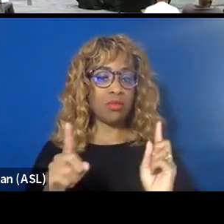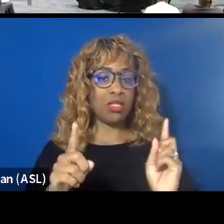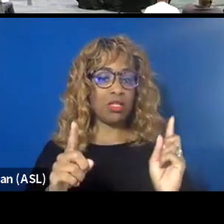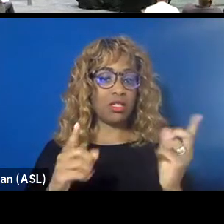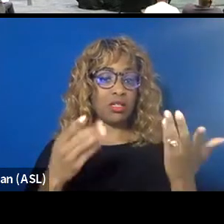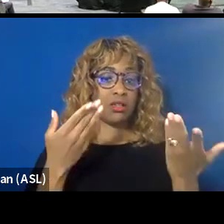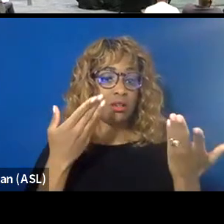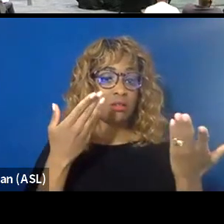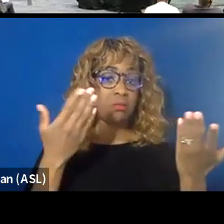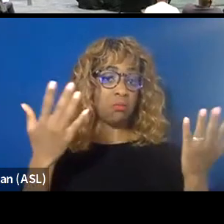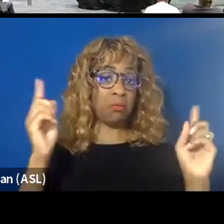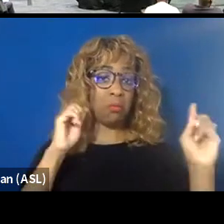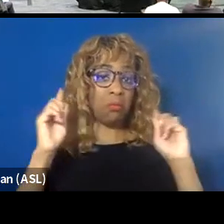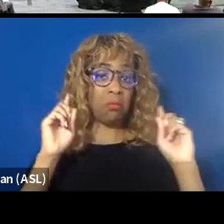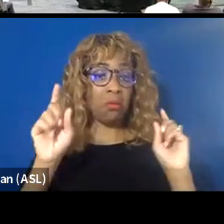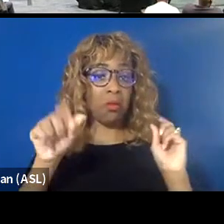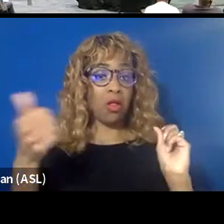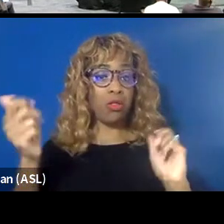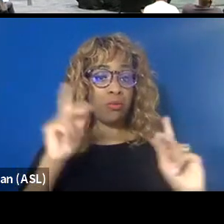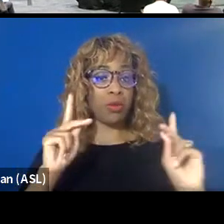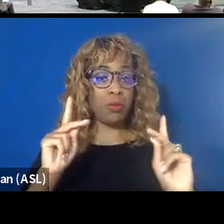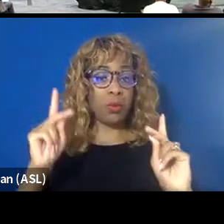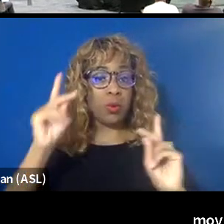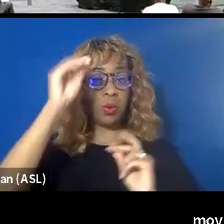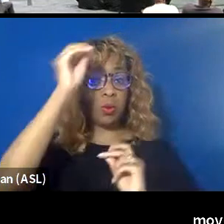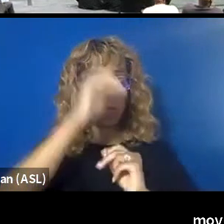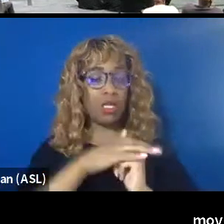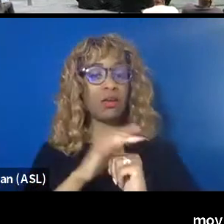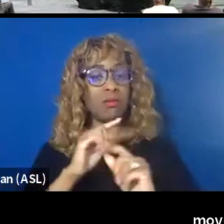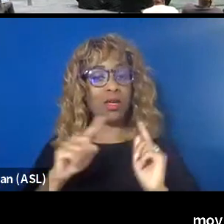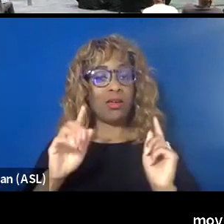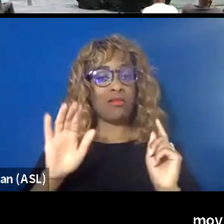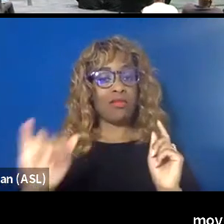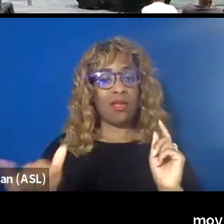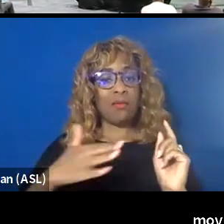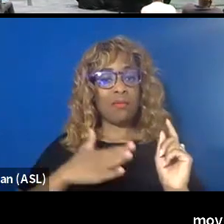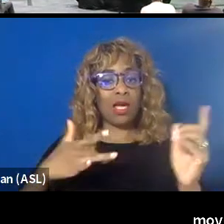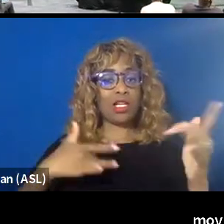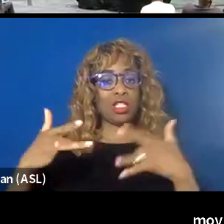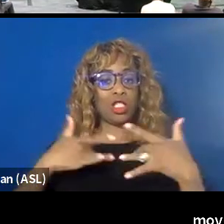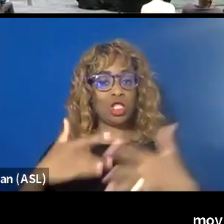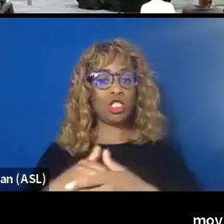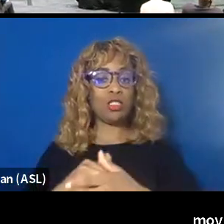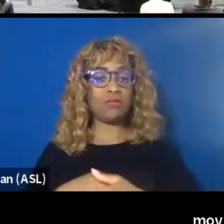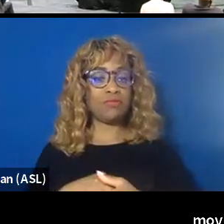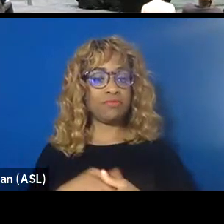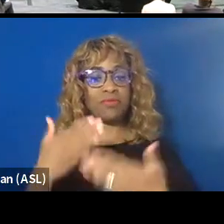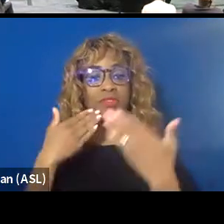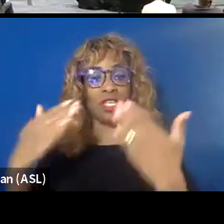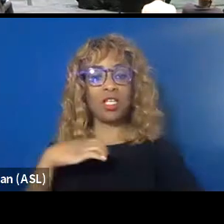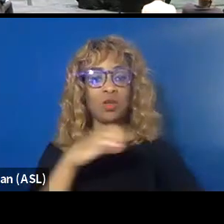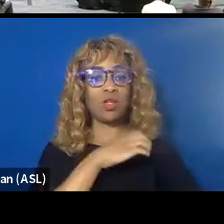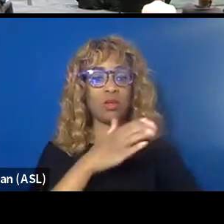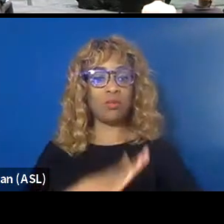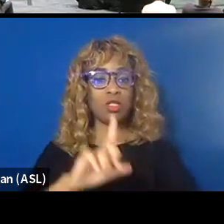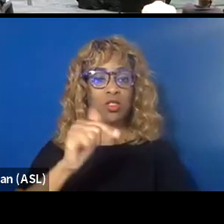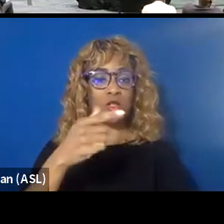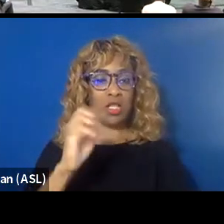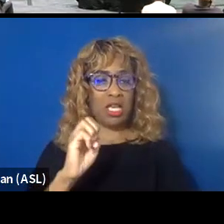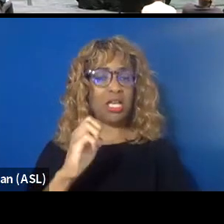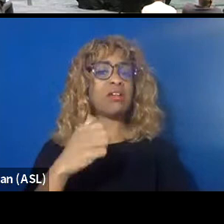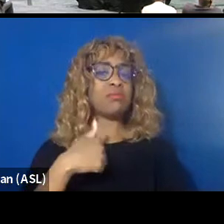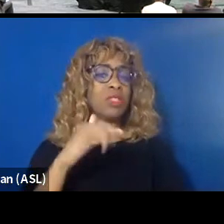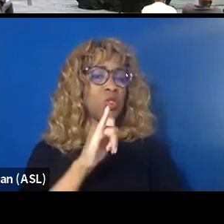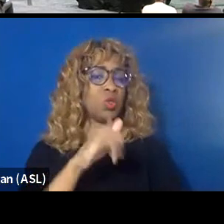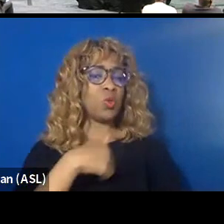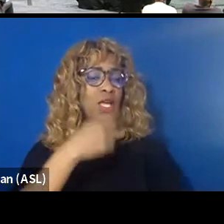everybody else's thoughts, but that would be my only concern is the public comment aspect of it. Thank you, Commissioner Lang. Mine as well. I think the